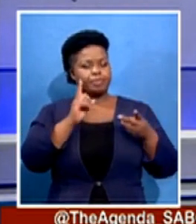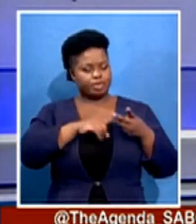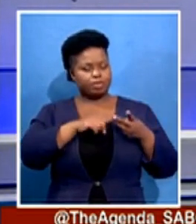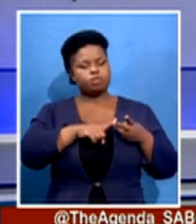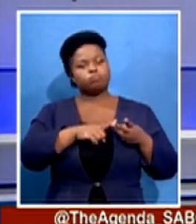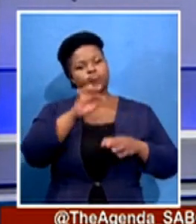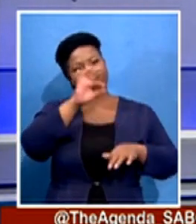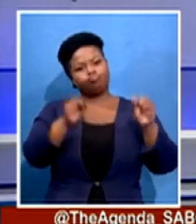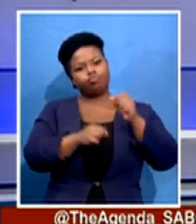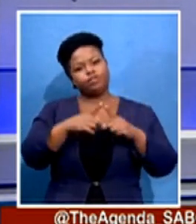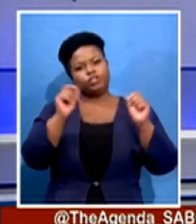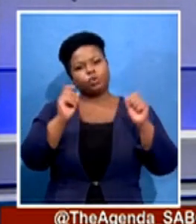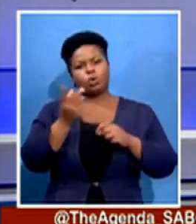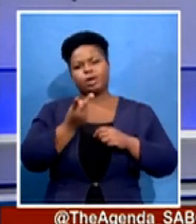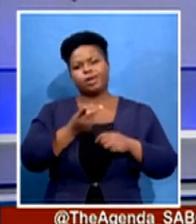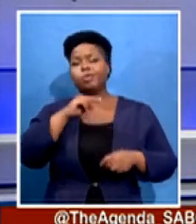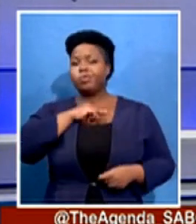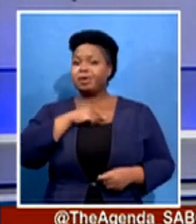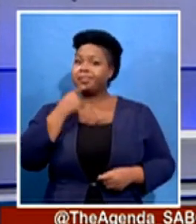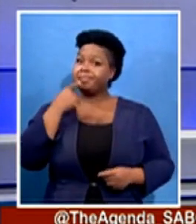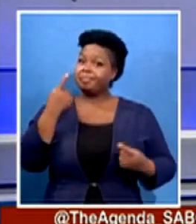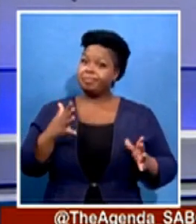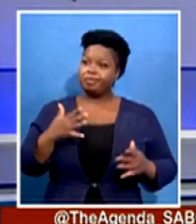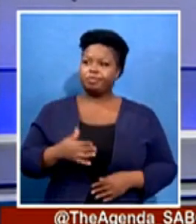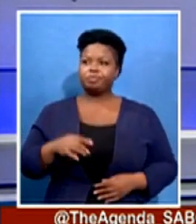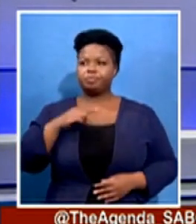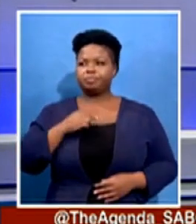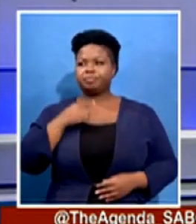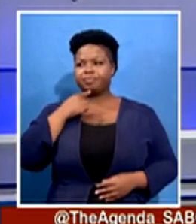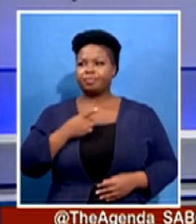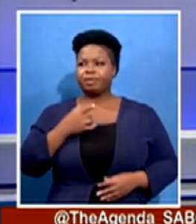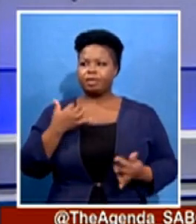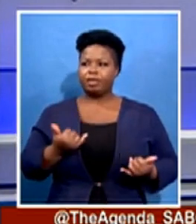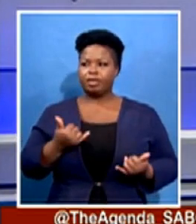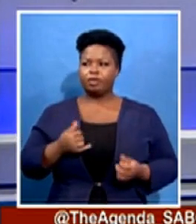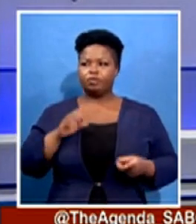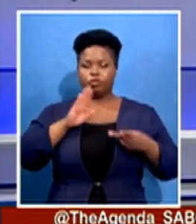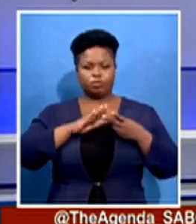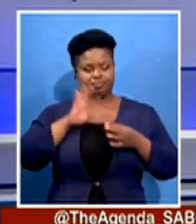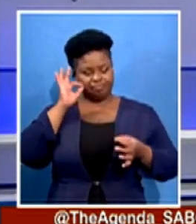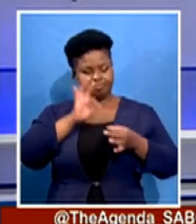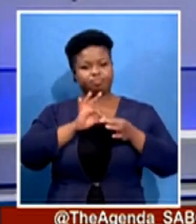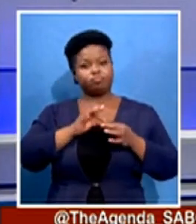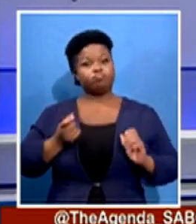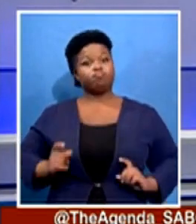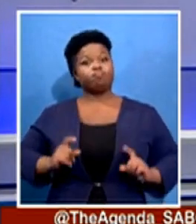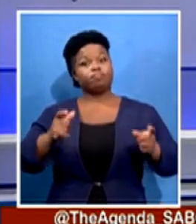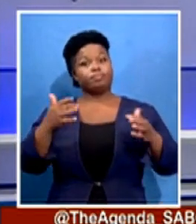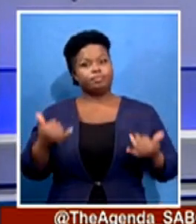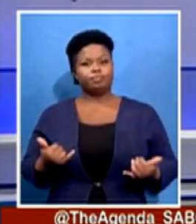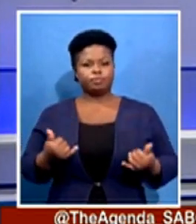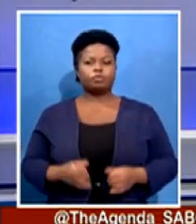statement. It sets the stage, one would say, for a significant and rapid expansion of this vaccination program.